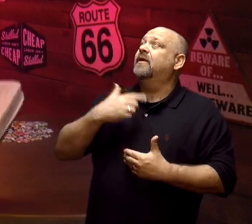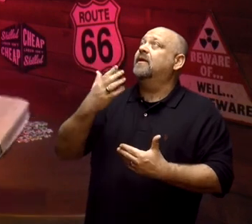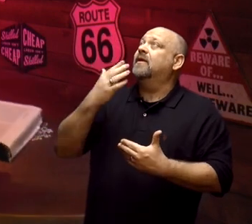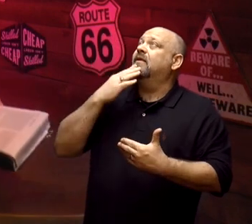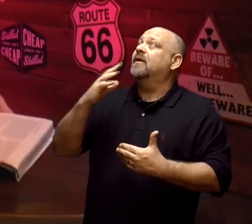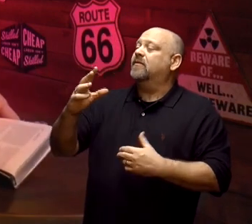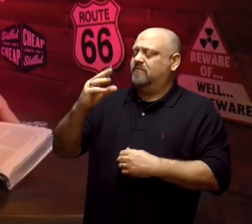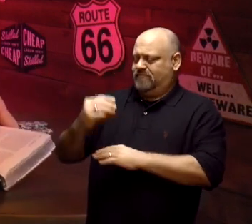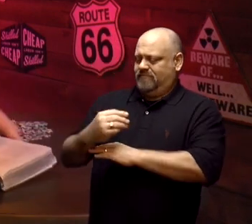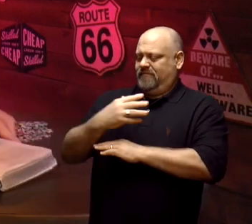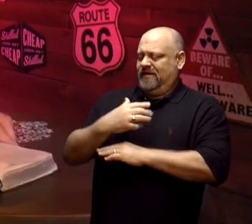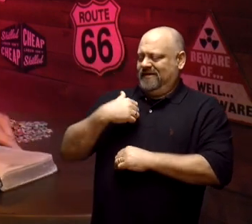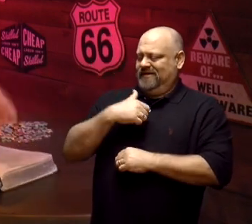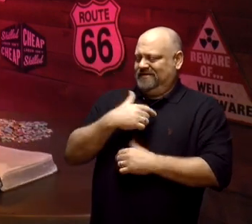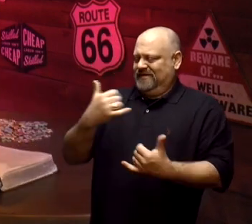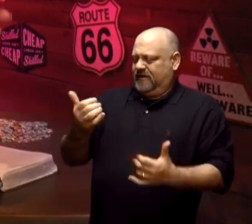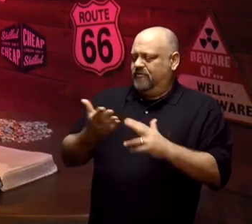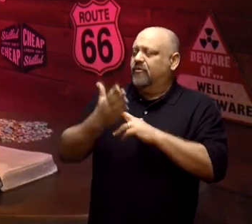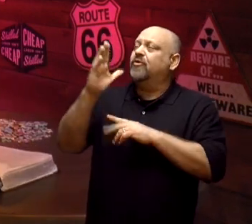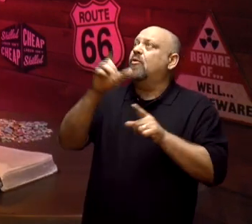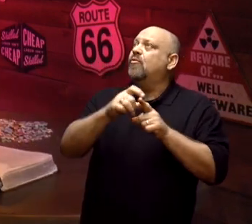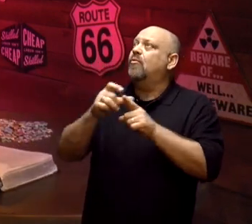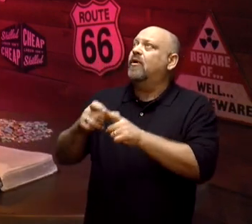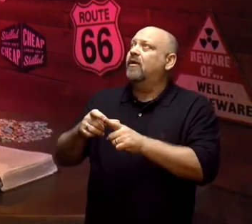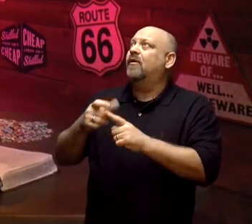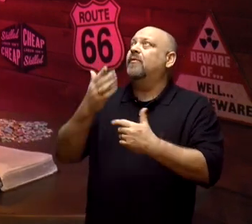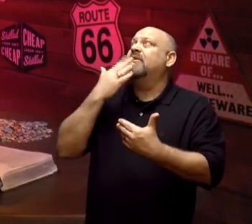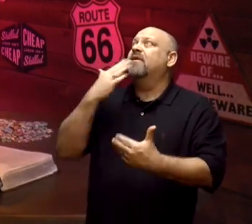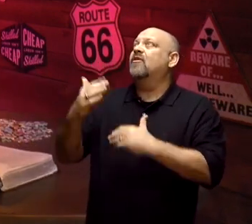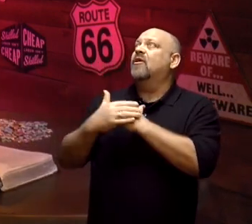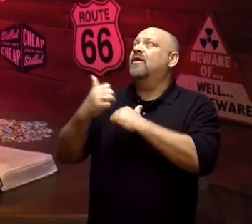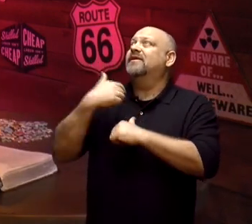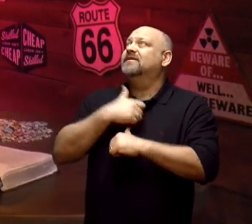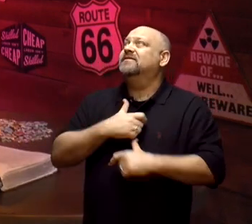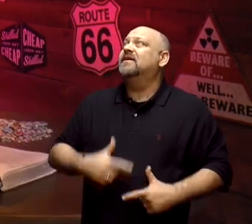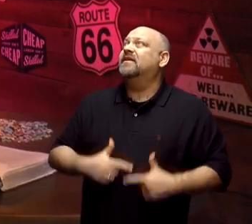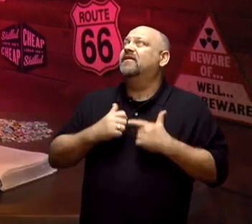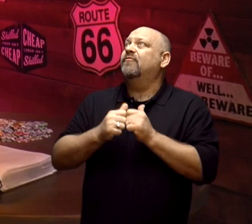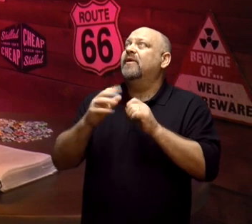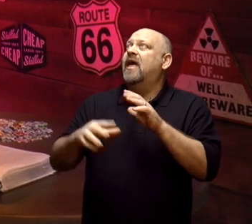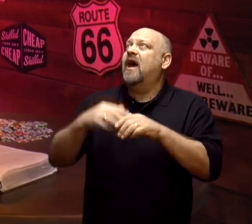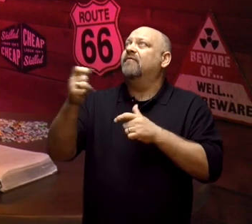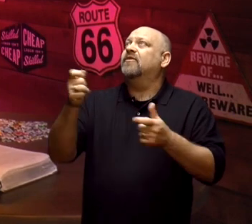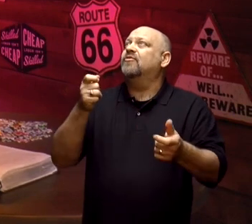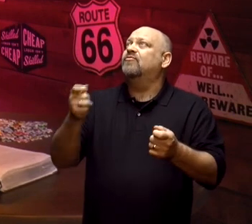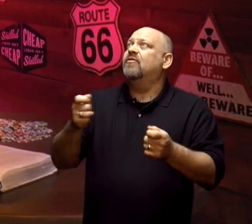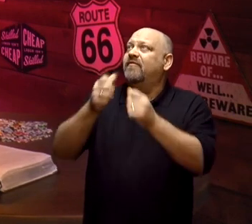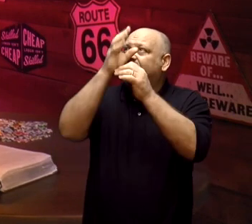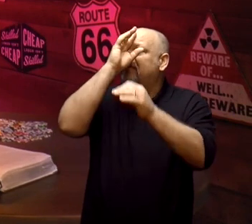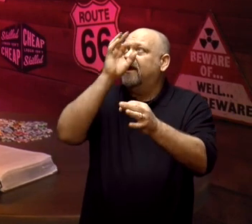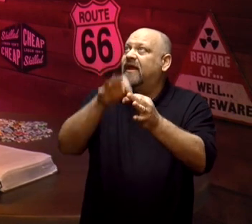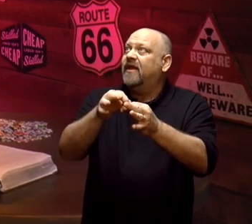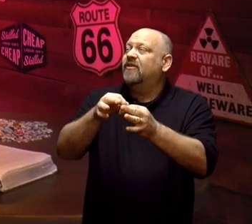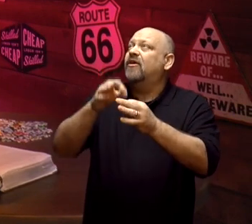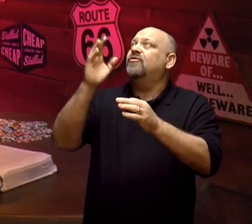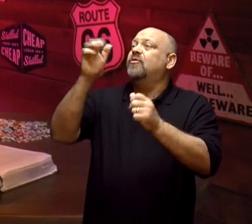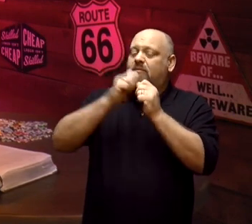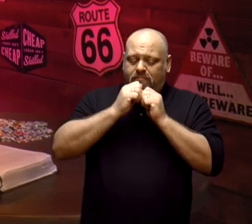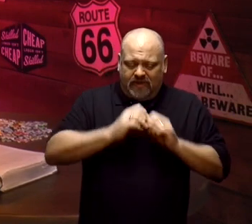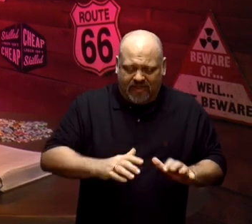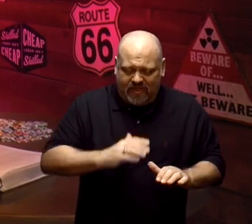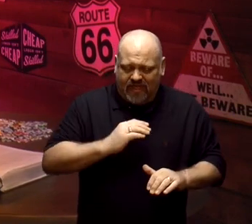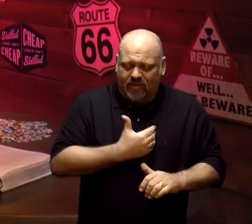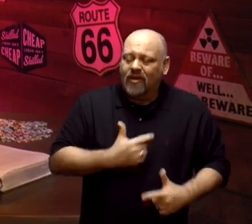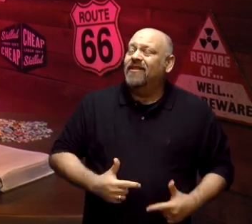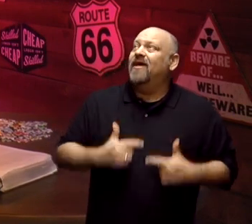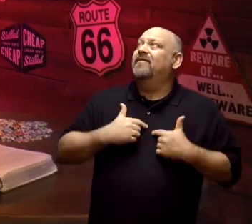for calling us to live with out-of-control faith. As you have poured out blessings in our lives, God, help us to